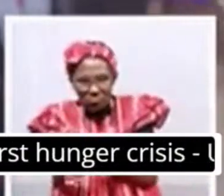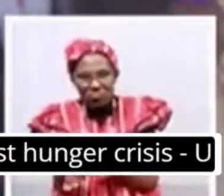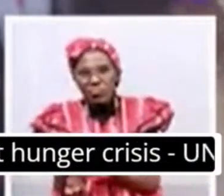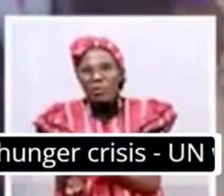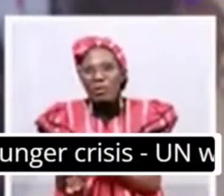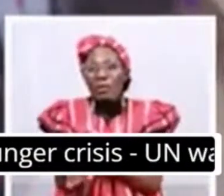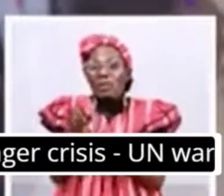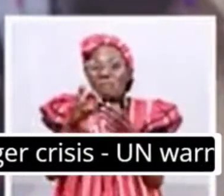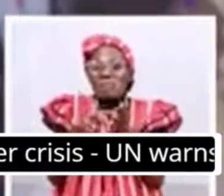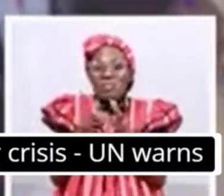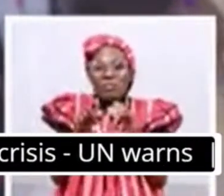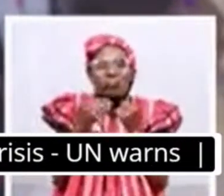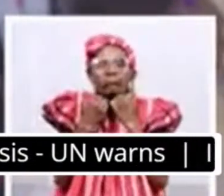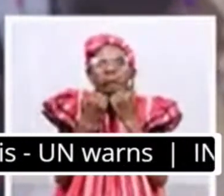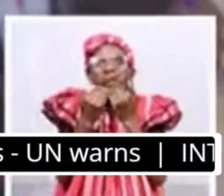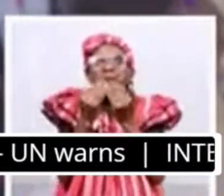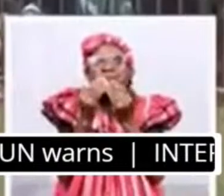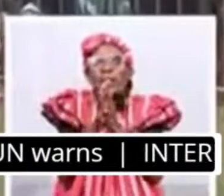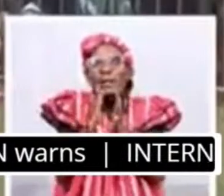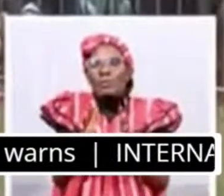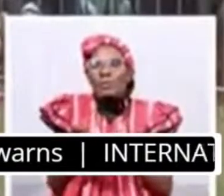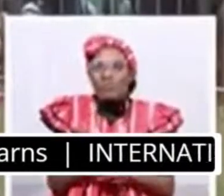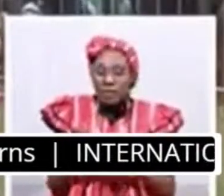worth celebrating.